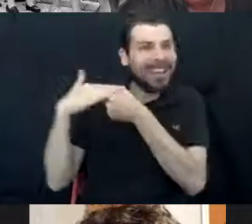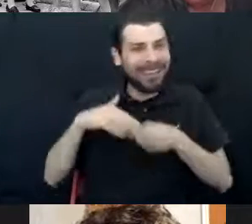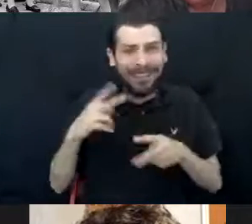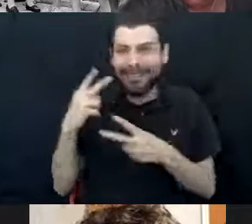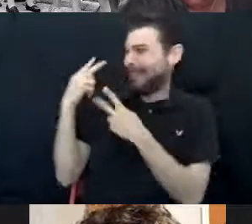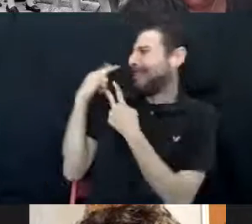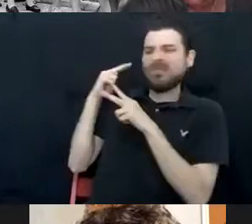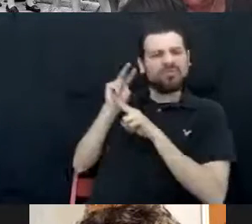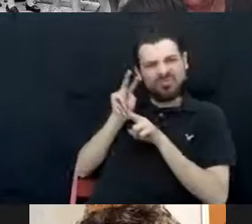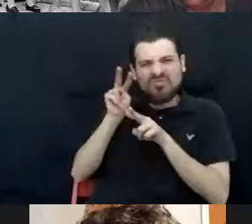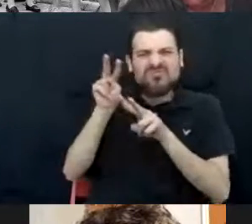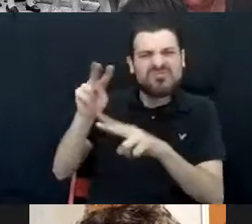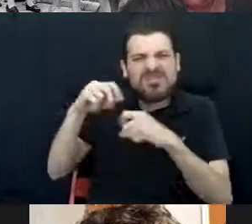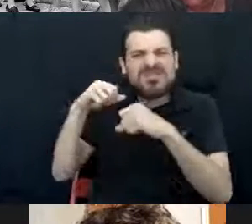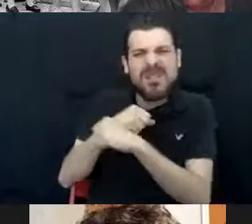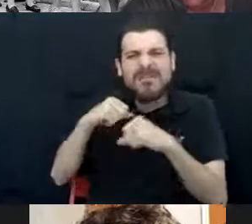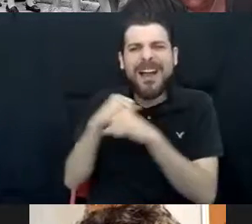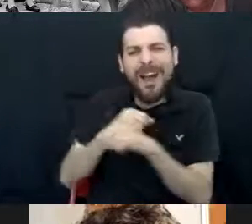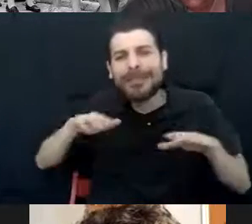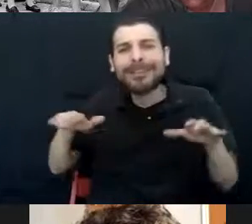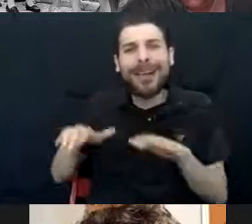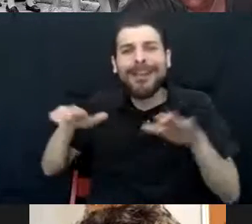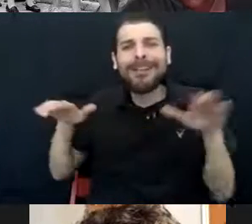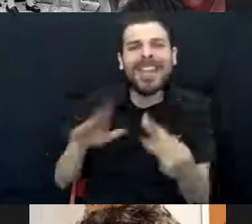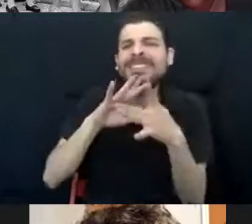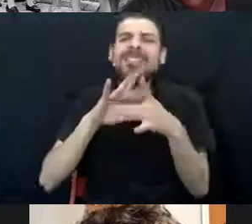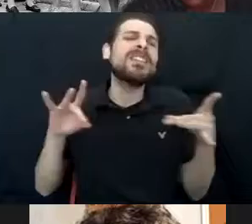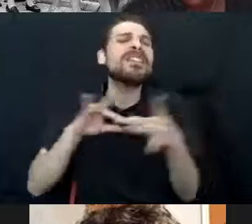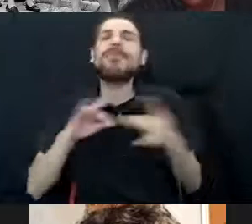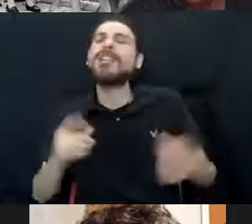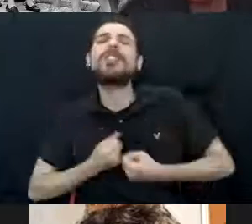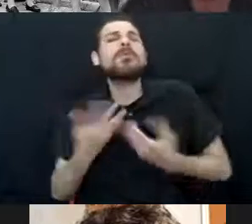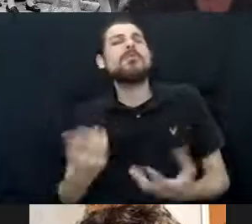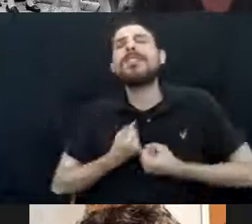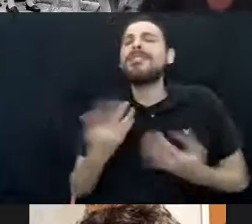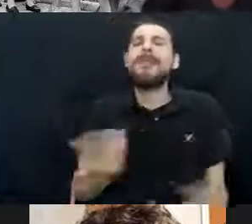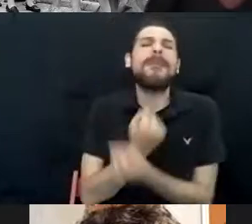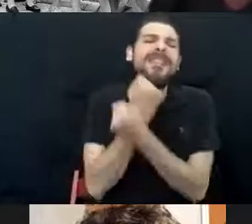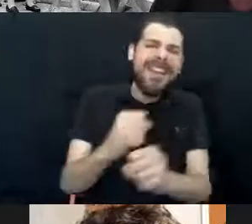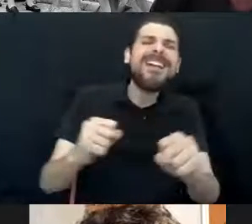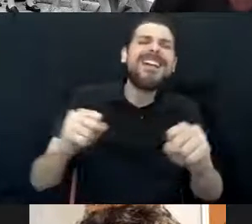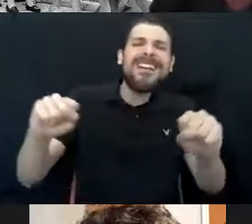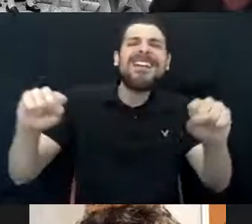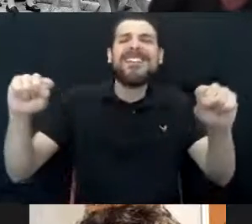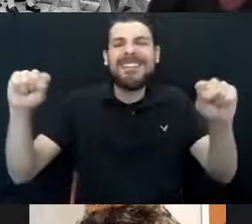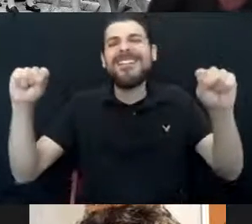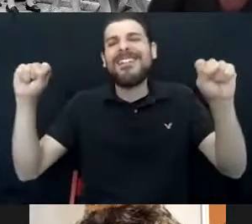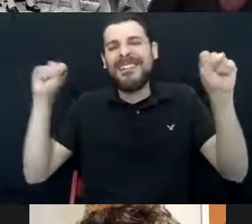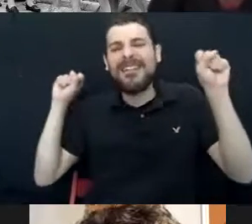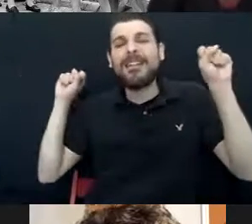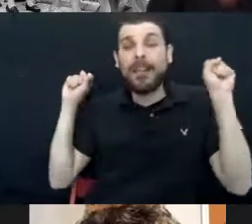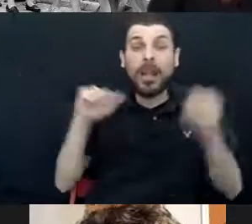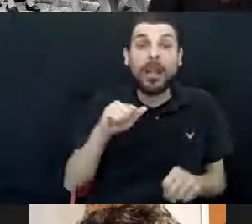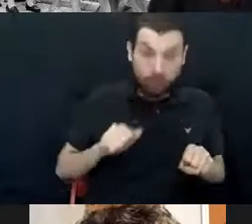gonna keep on walking, keep on talking, marching up to freedom land. Ain't